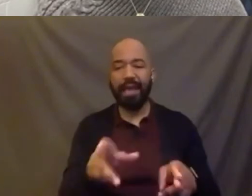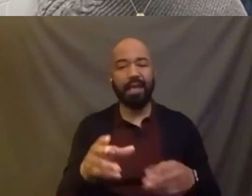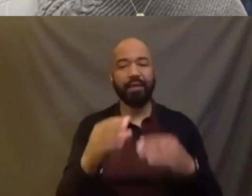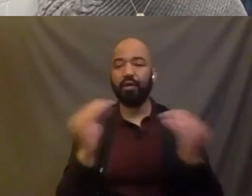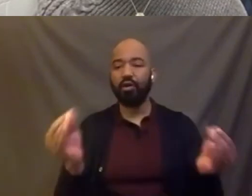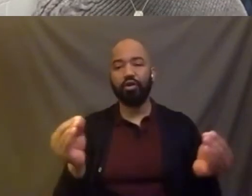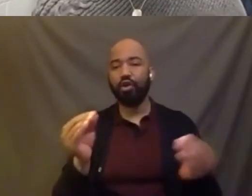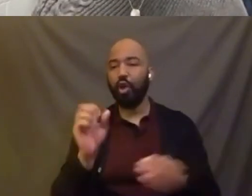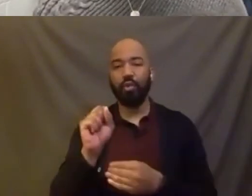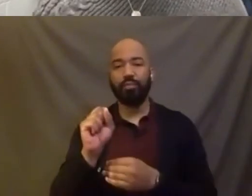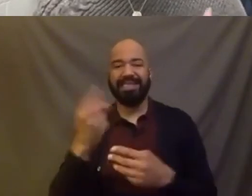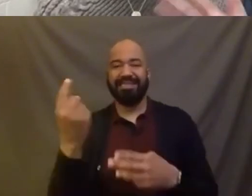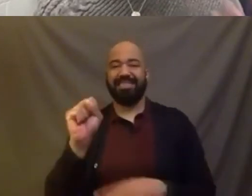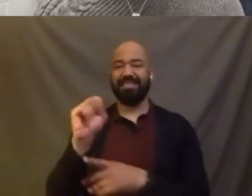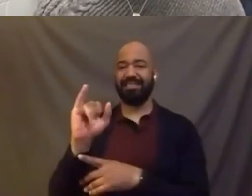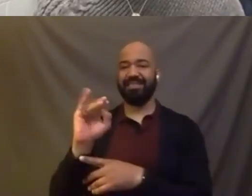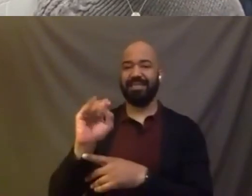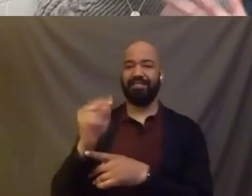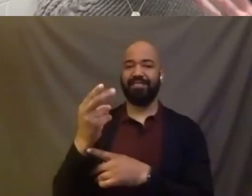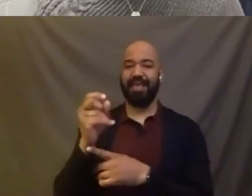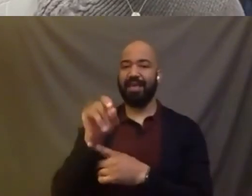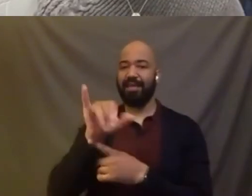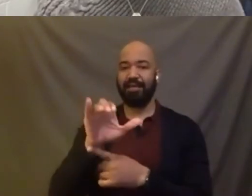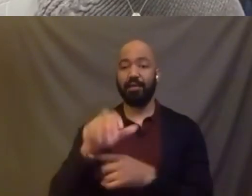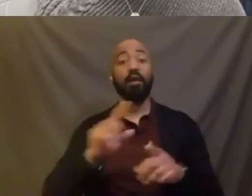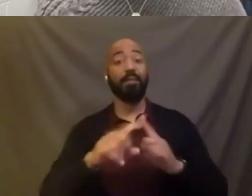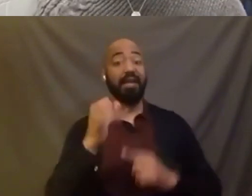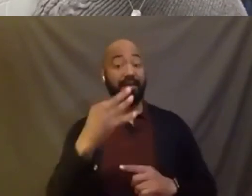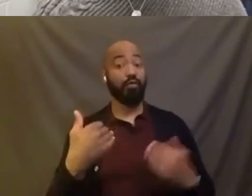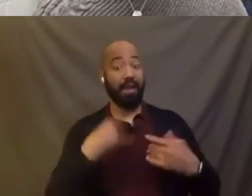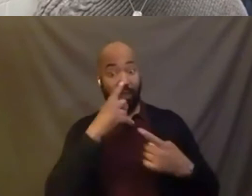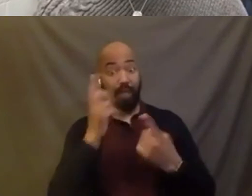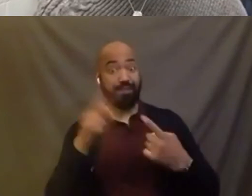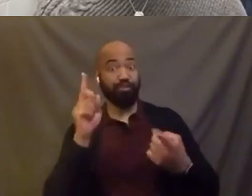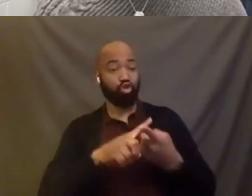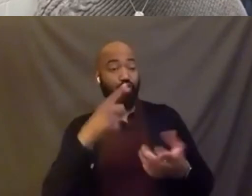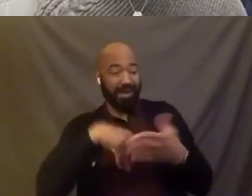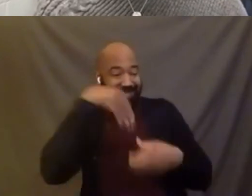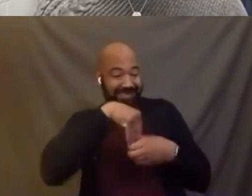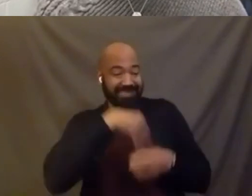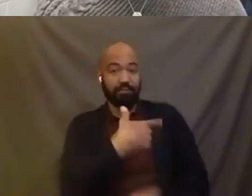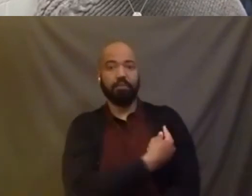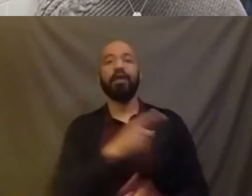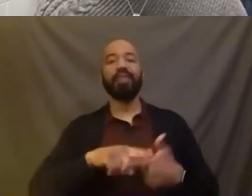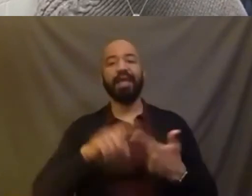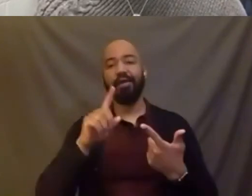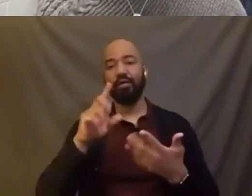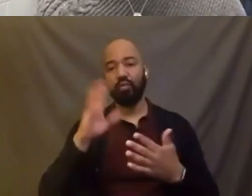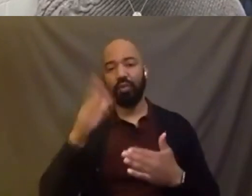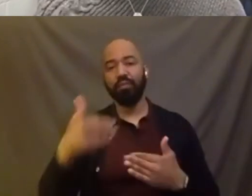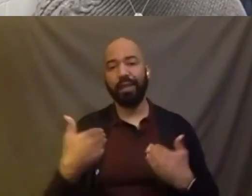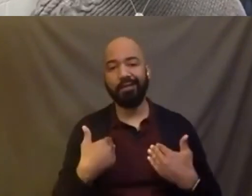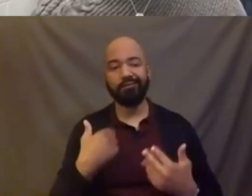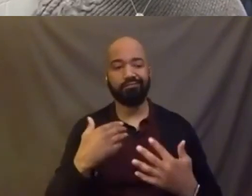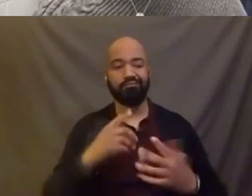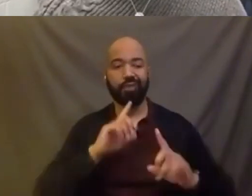not get it. It's only if you've had allergies to the ingredients, really. But at any point in time that you have questions,